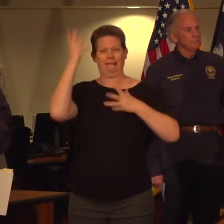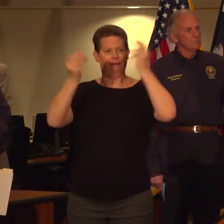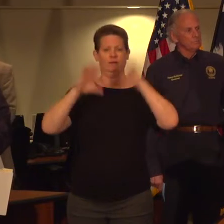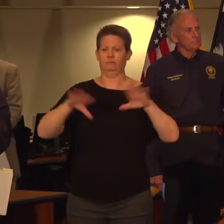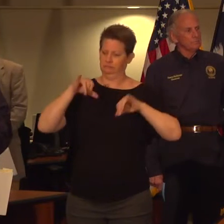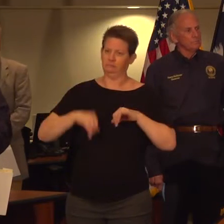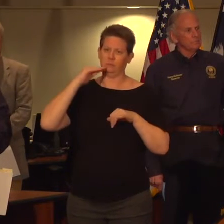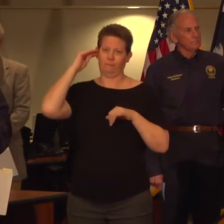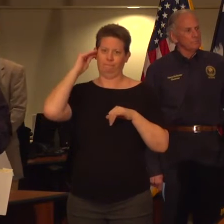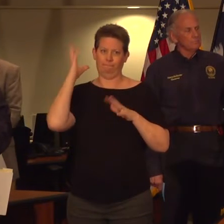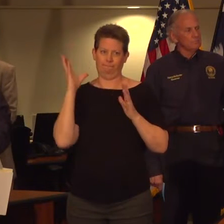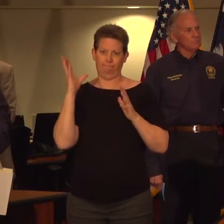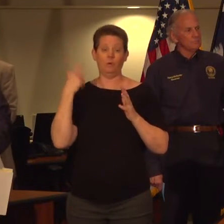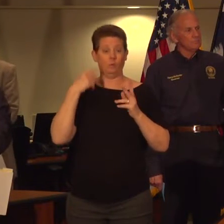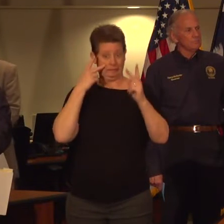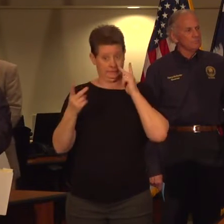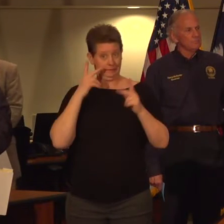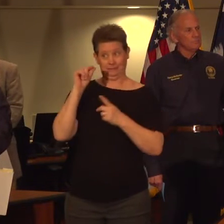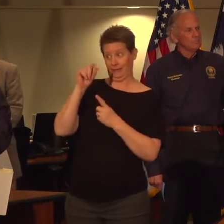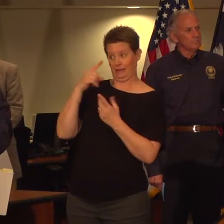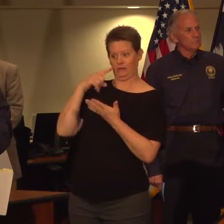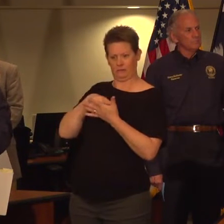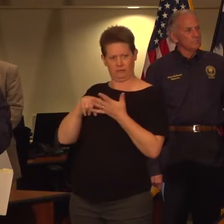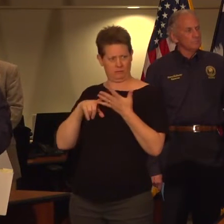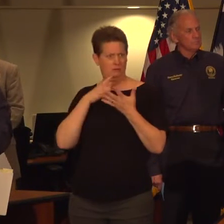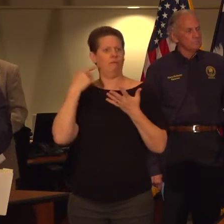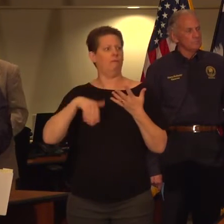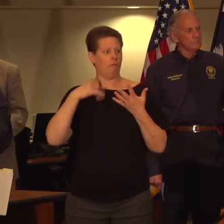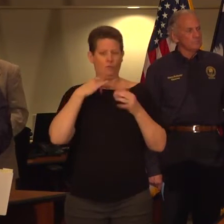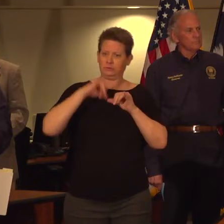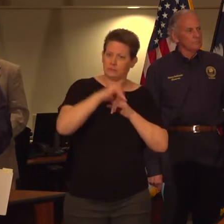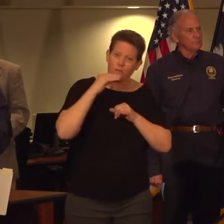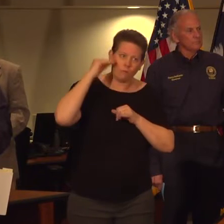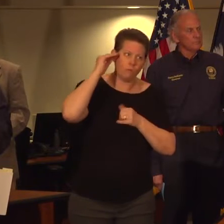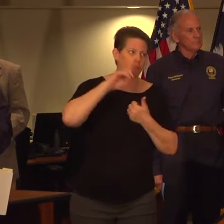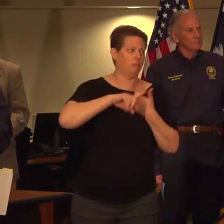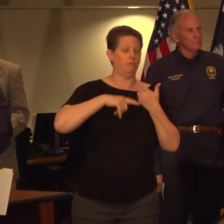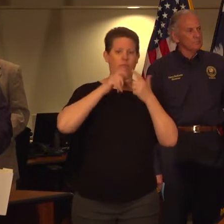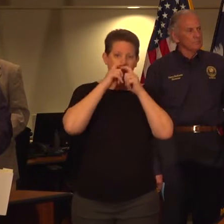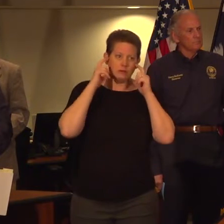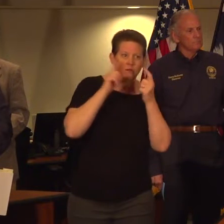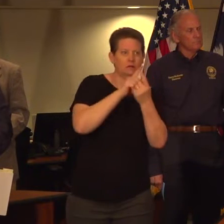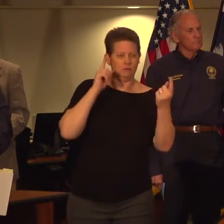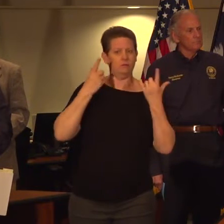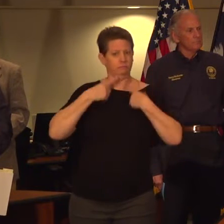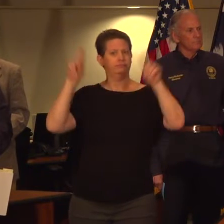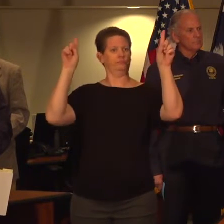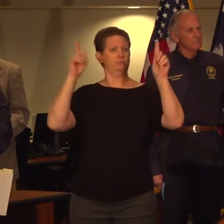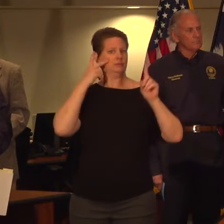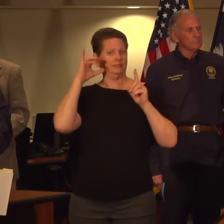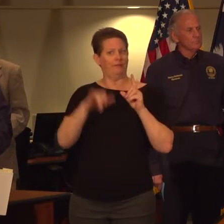distancing and staying at home is working, and that must continue. And we realize that what we're asking is not